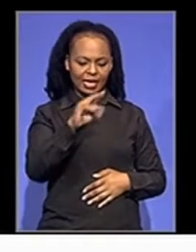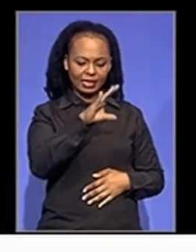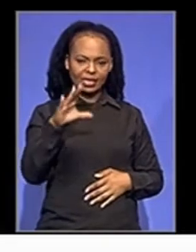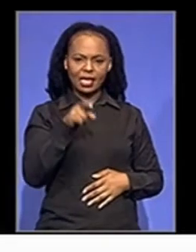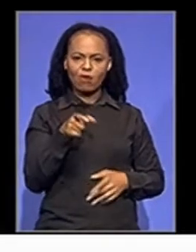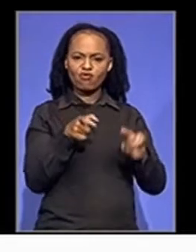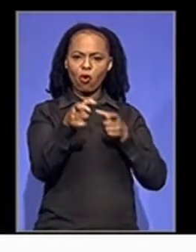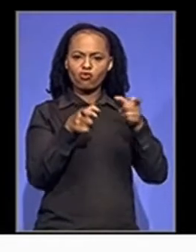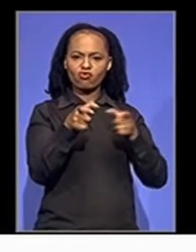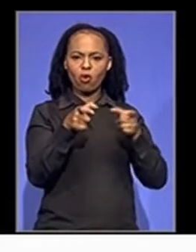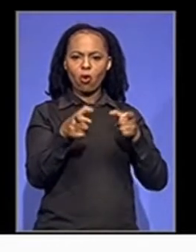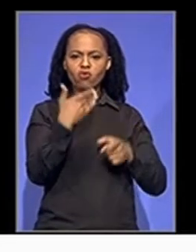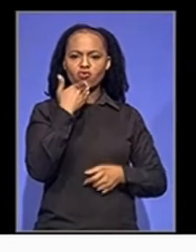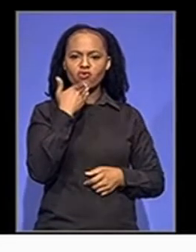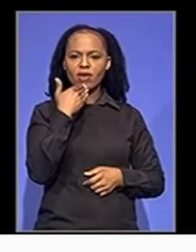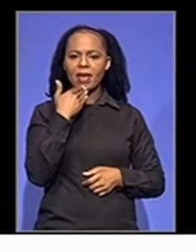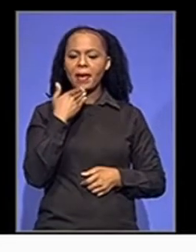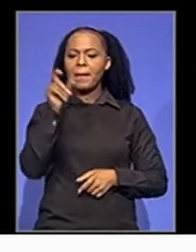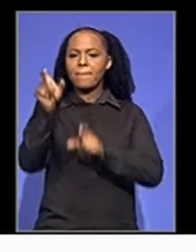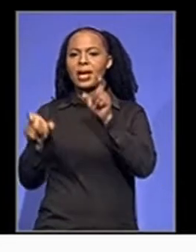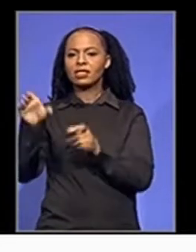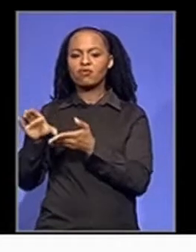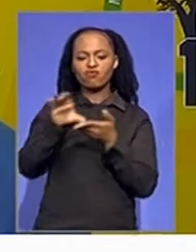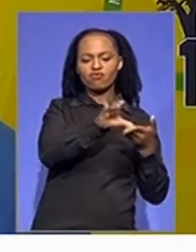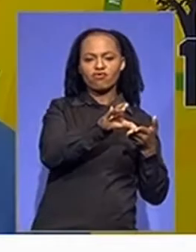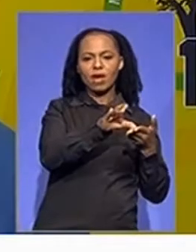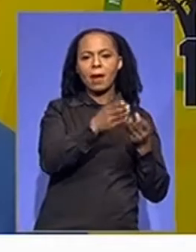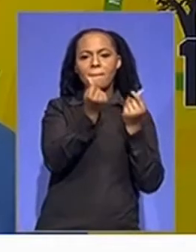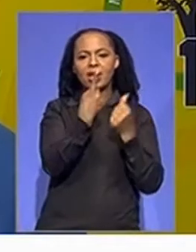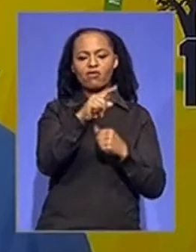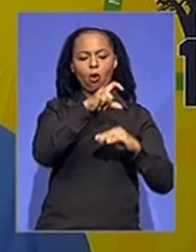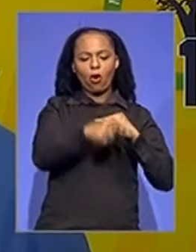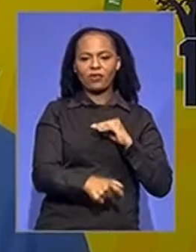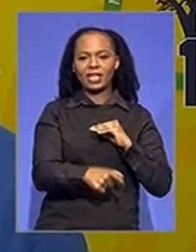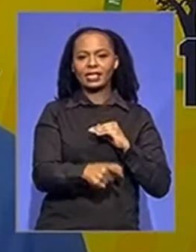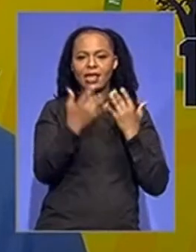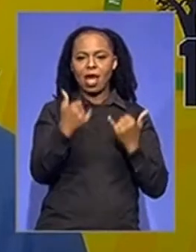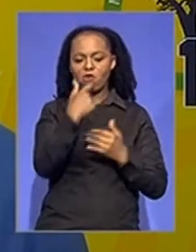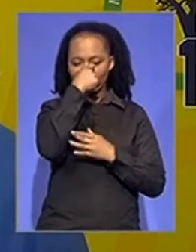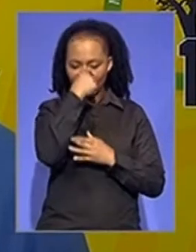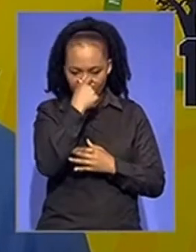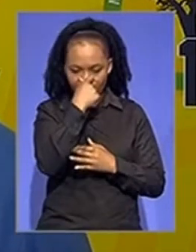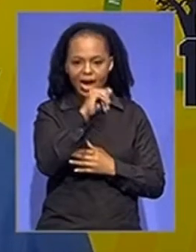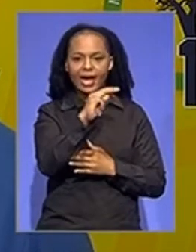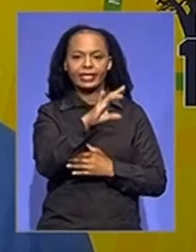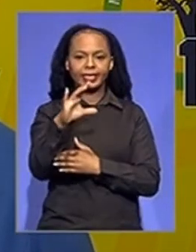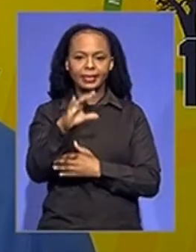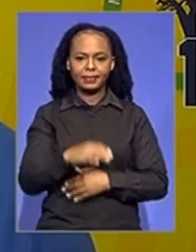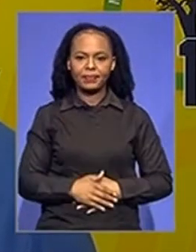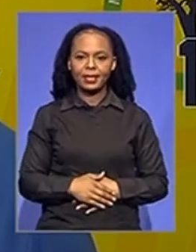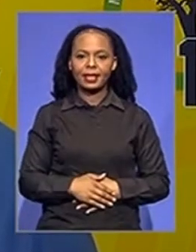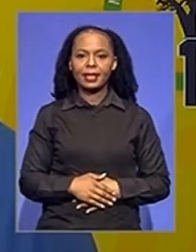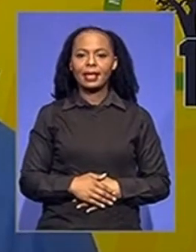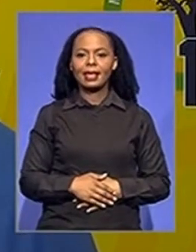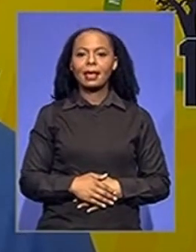those people who provided the money for that conference. People who have evidence have always been asked to